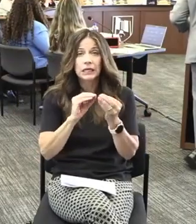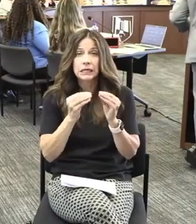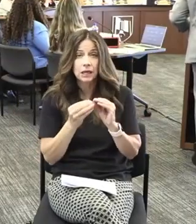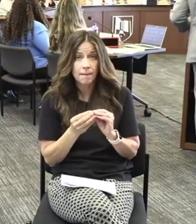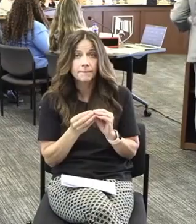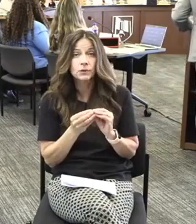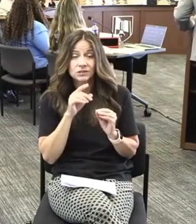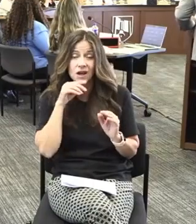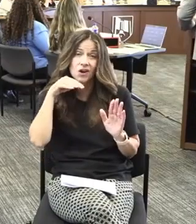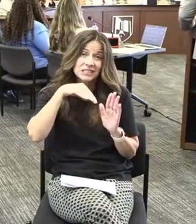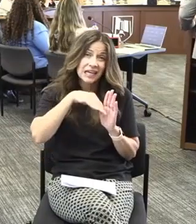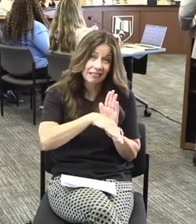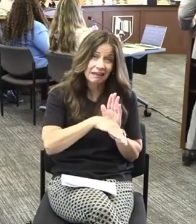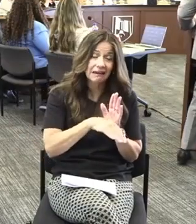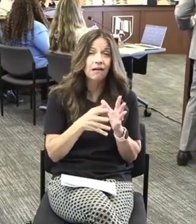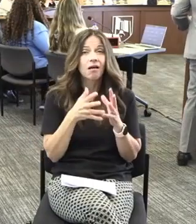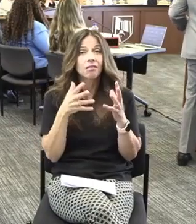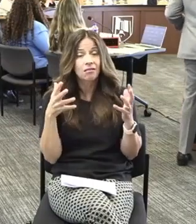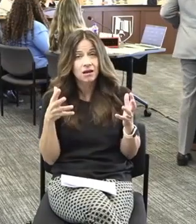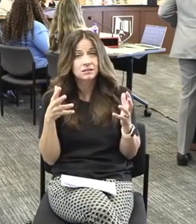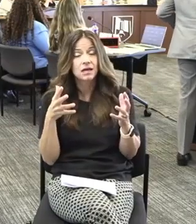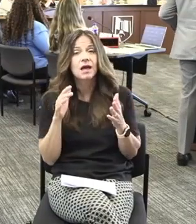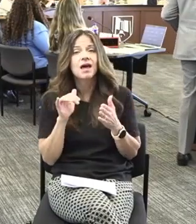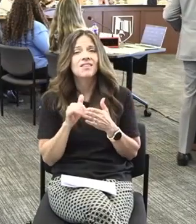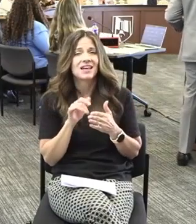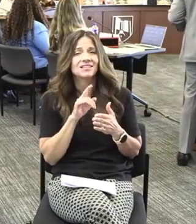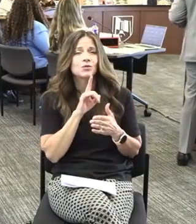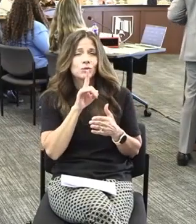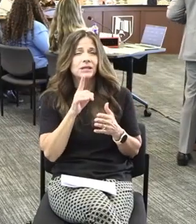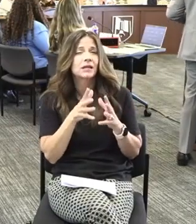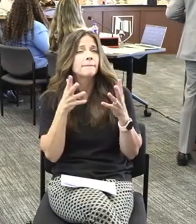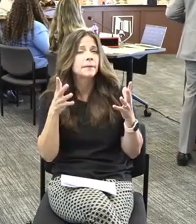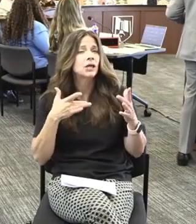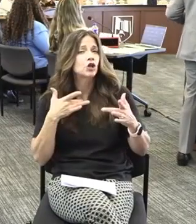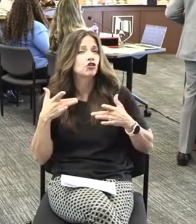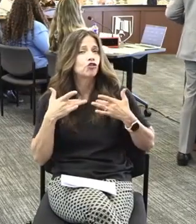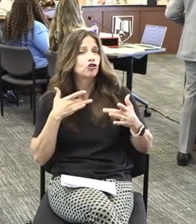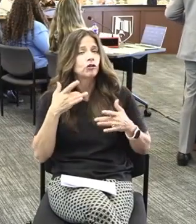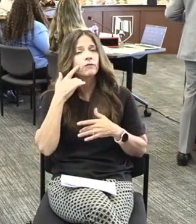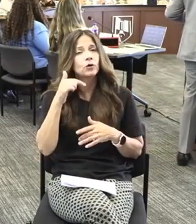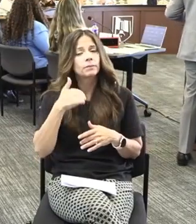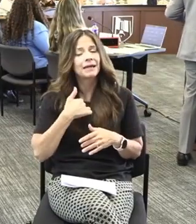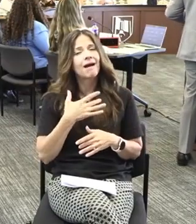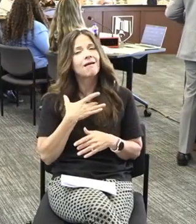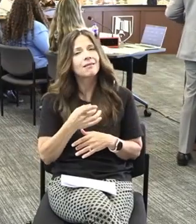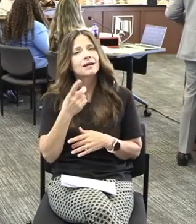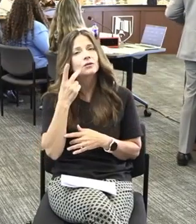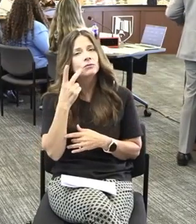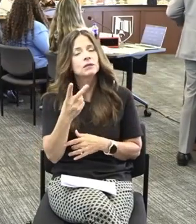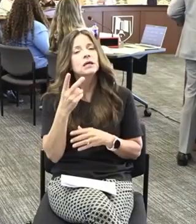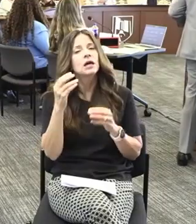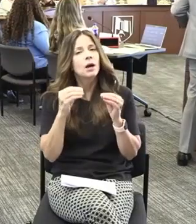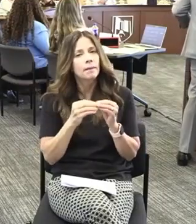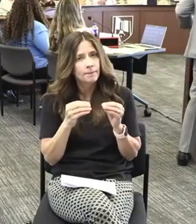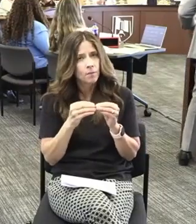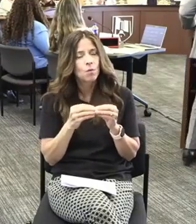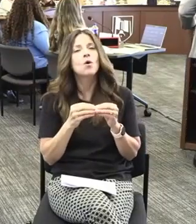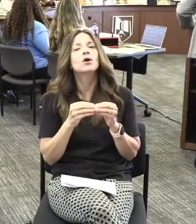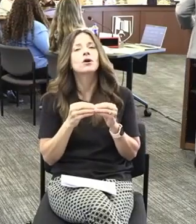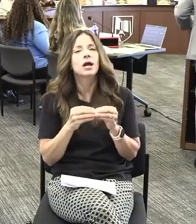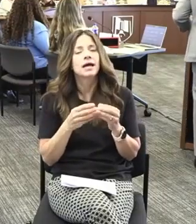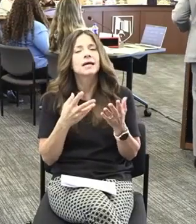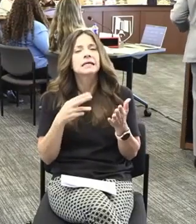are declining a lot. Okay, and that's a big concern for me. I'd like to see a more intentional